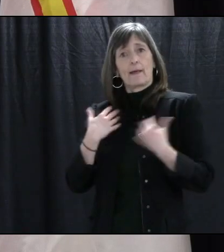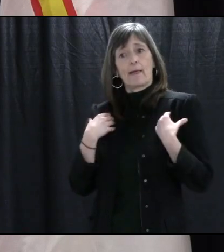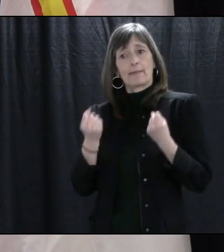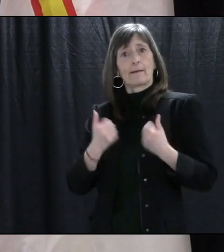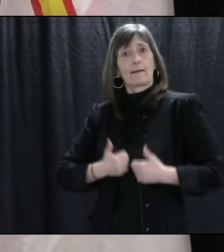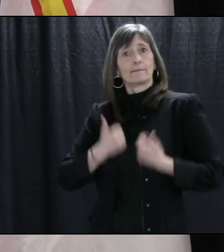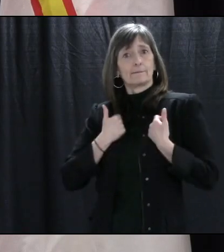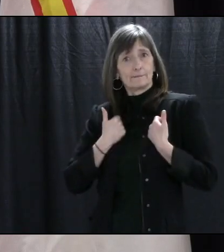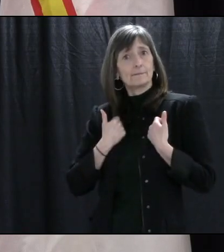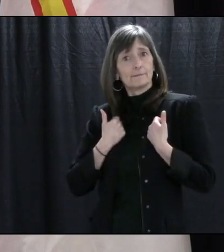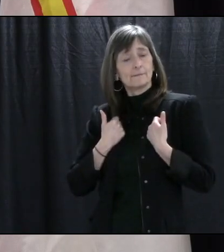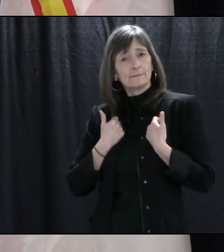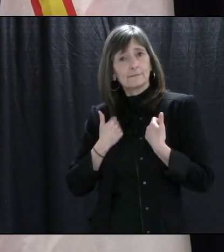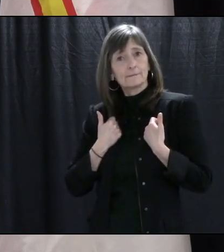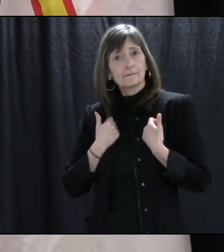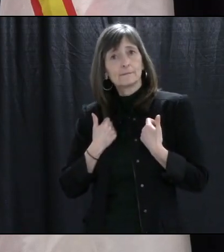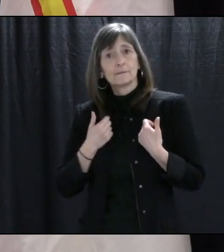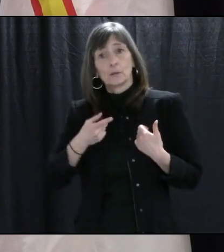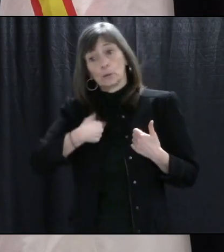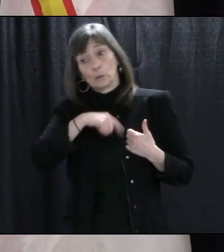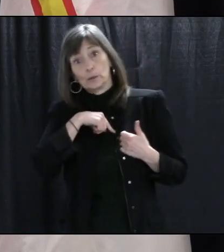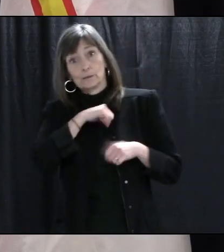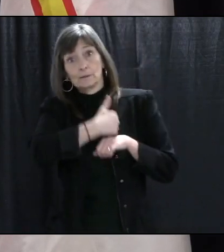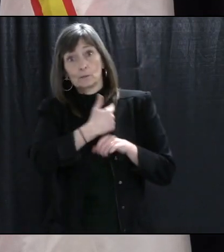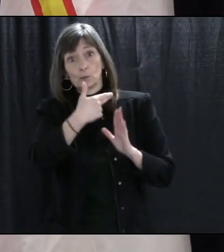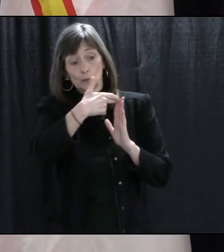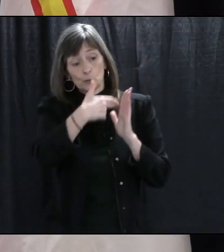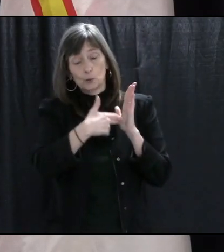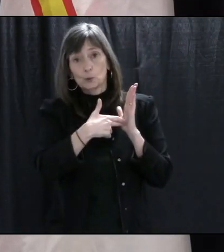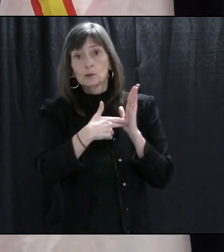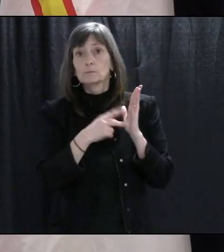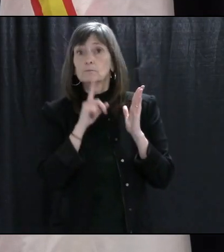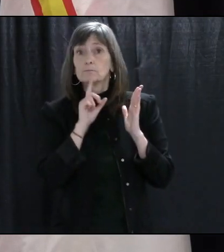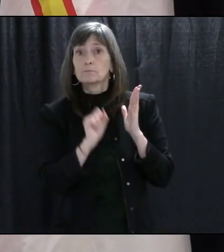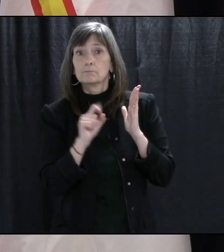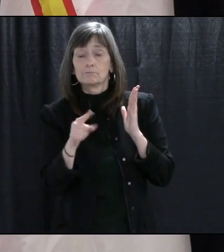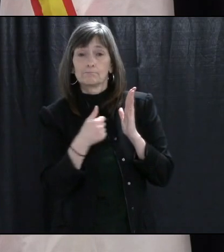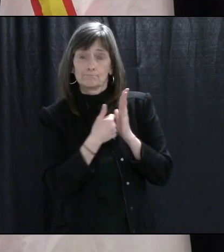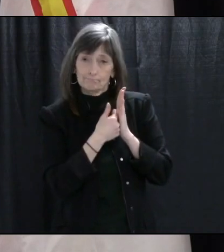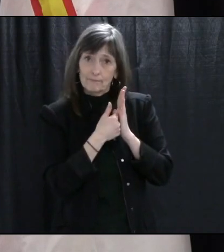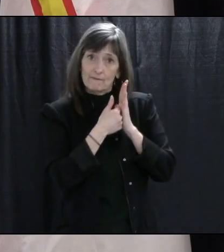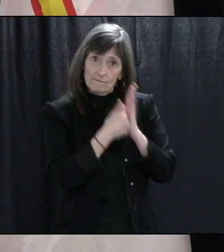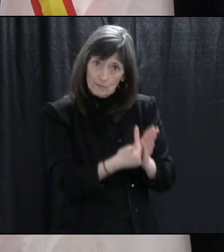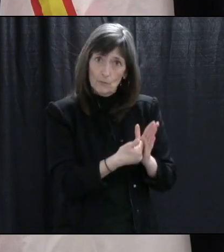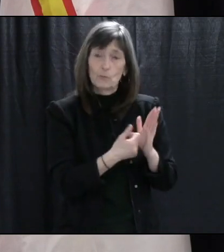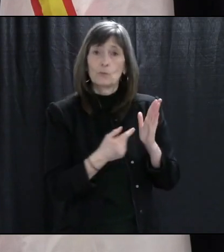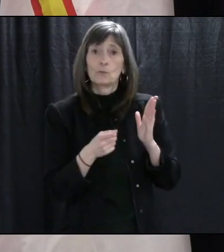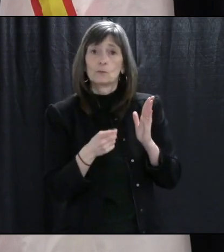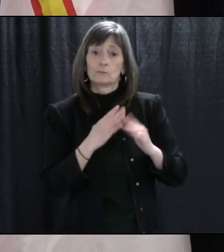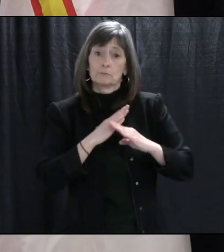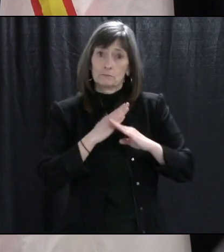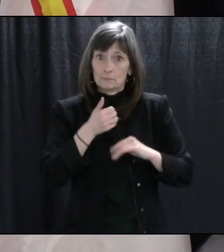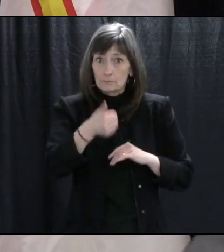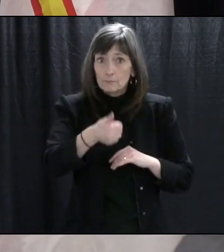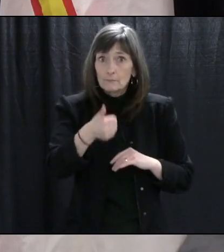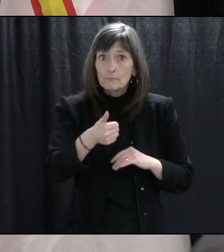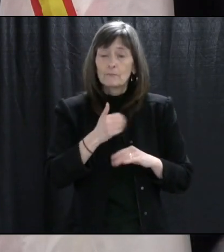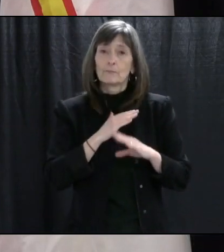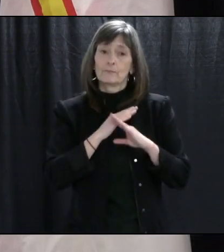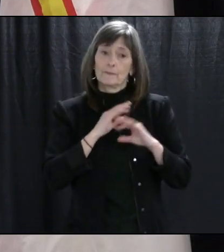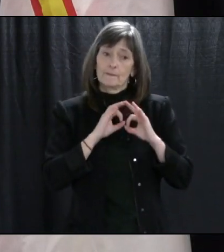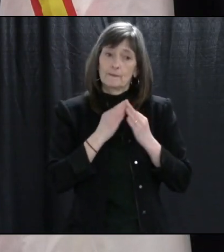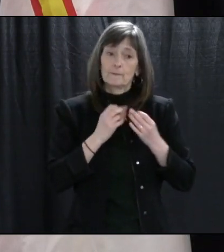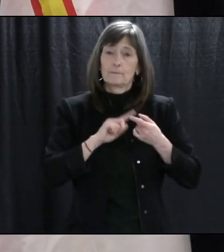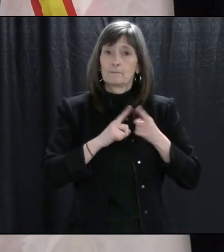and that everyone lives by the guidelines that we put in place. These guidelines are put in place to protect themselves and their loved